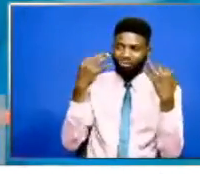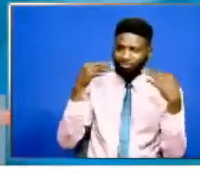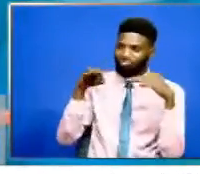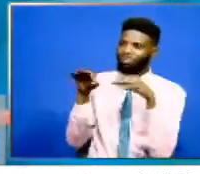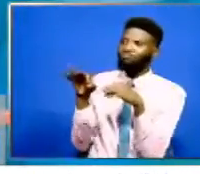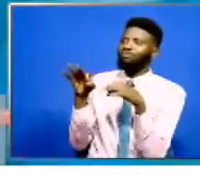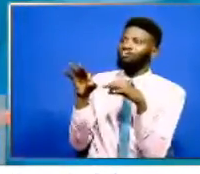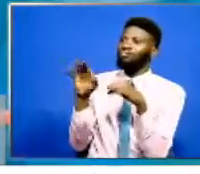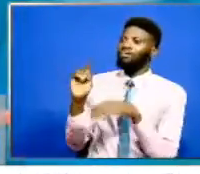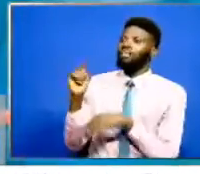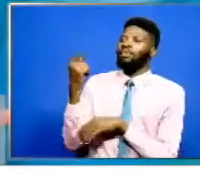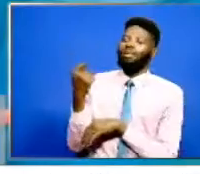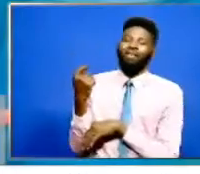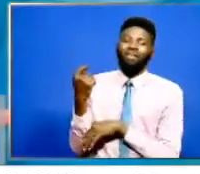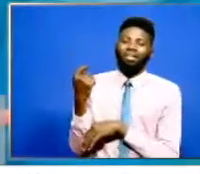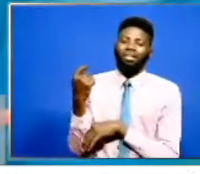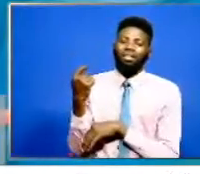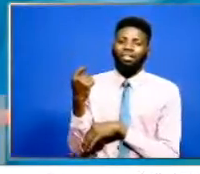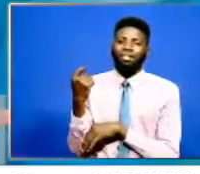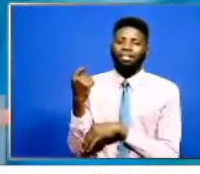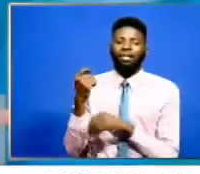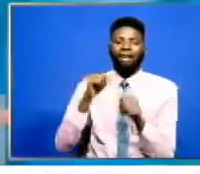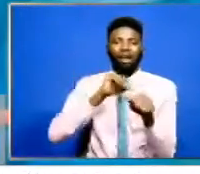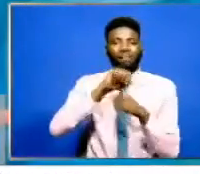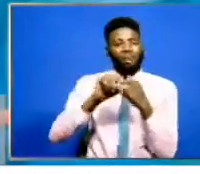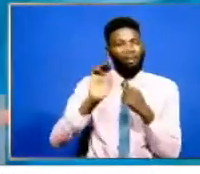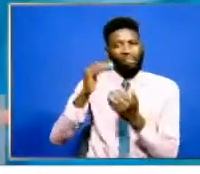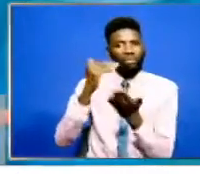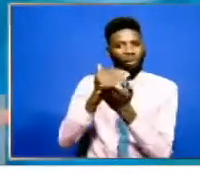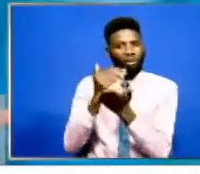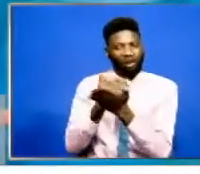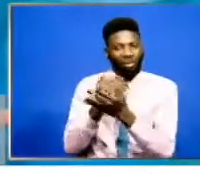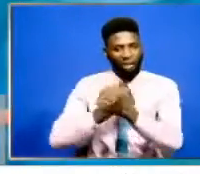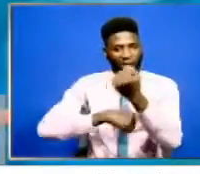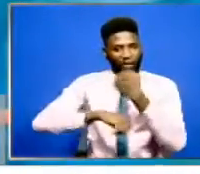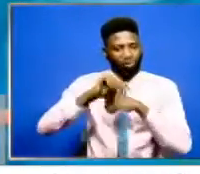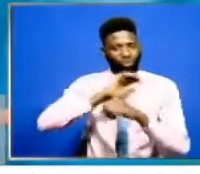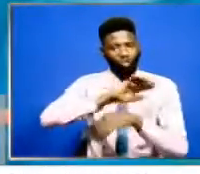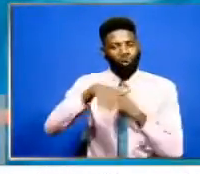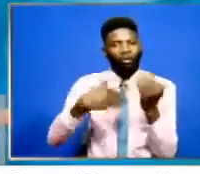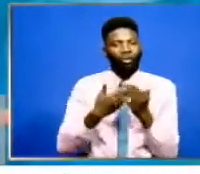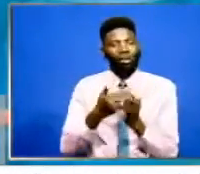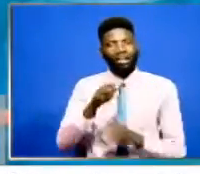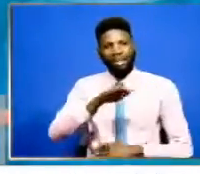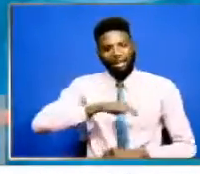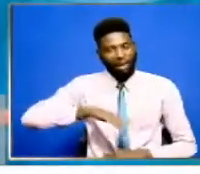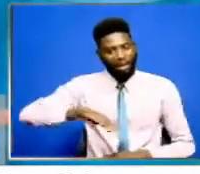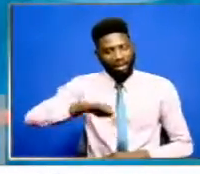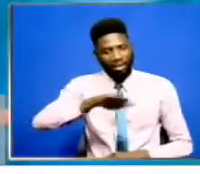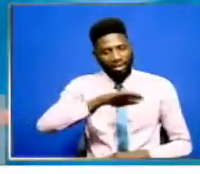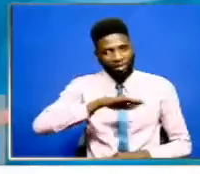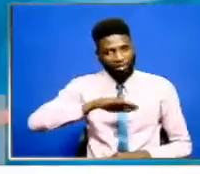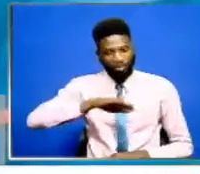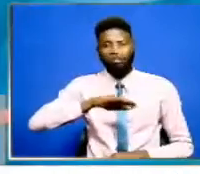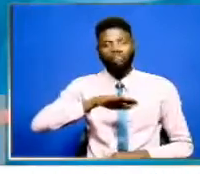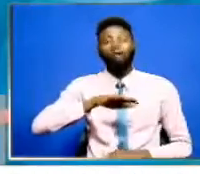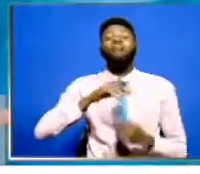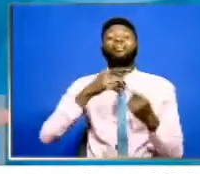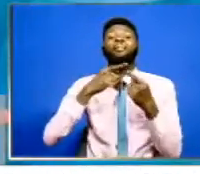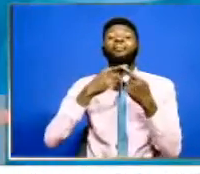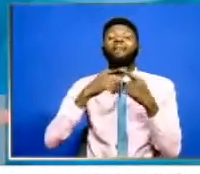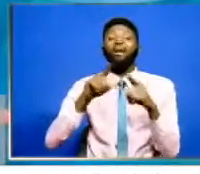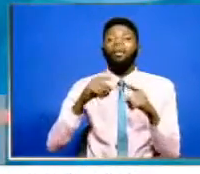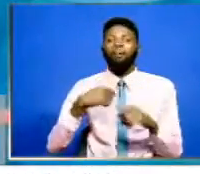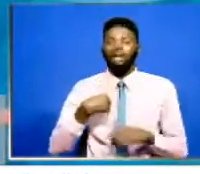on really all the initiative that they are taking on environment. And I have to say that good leadership is being taken by the